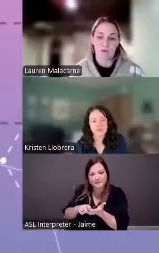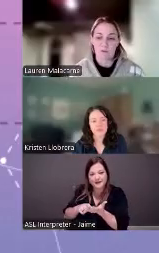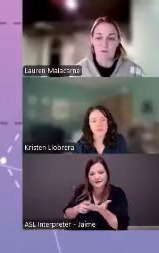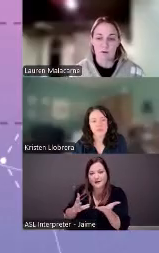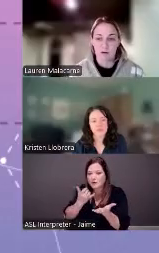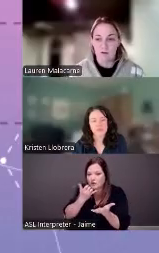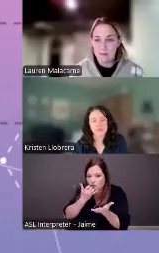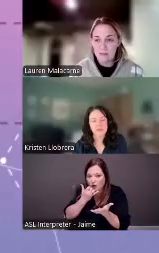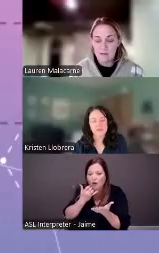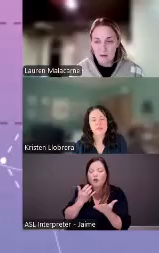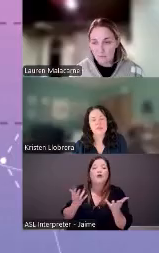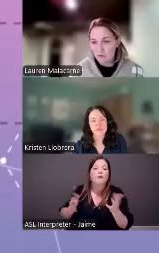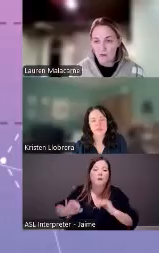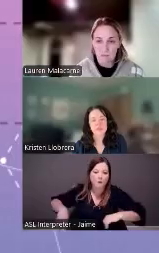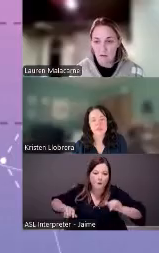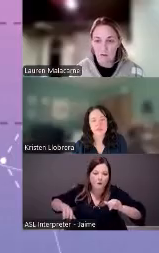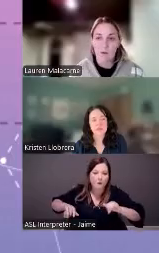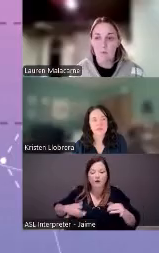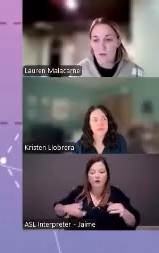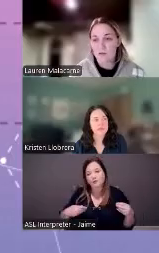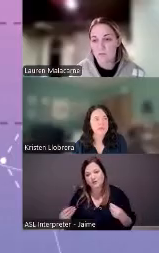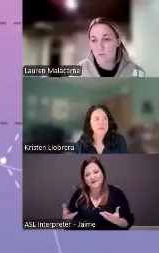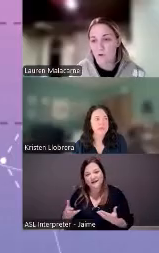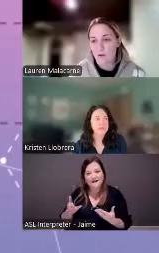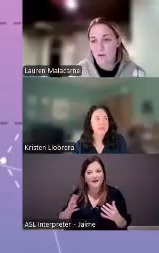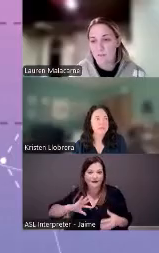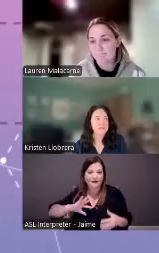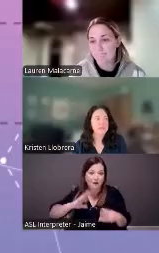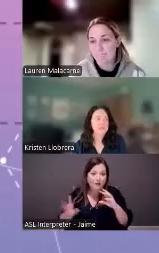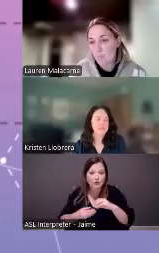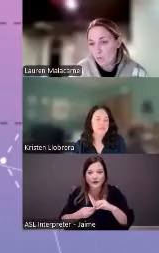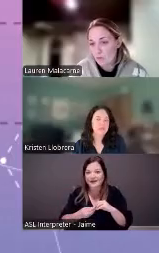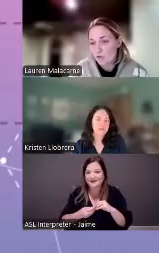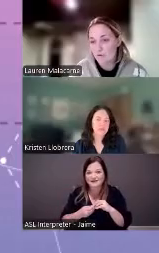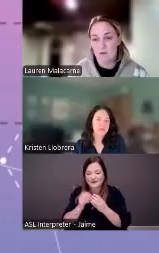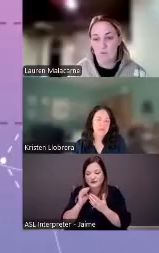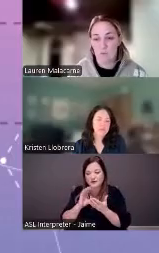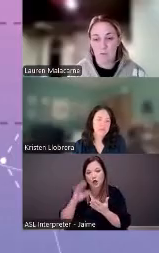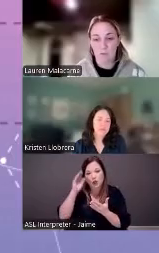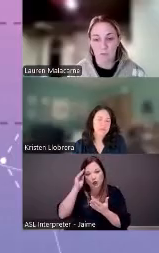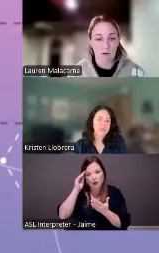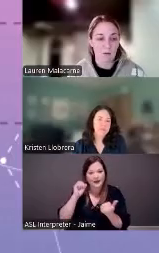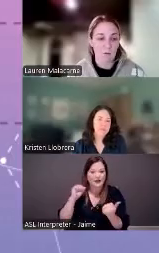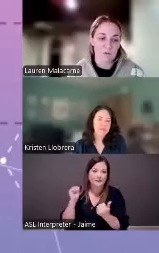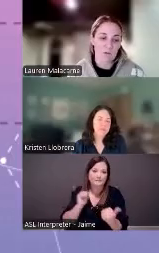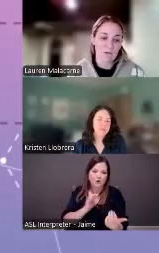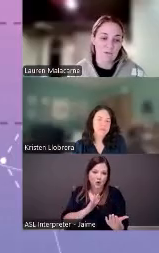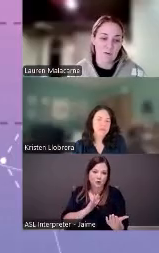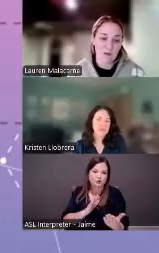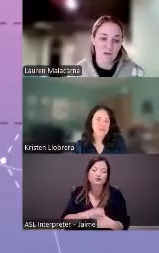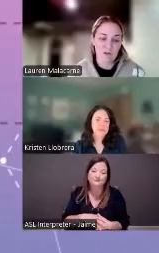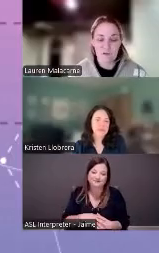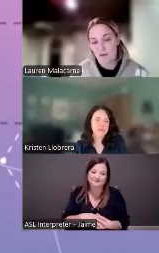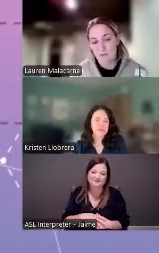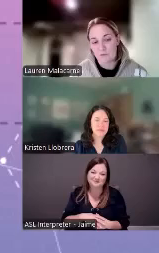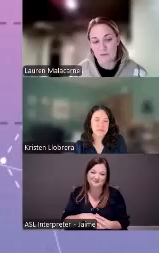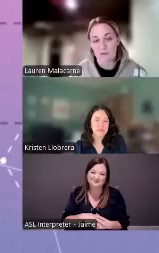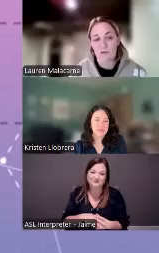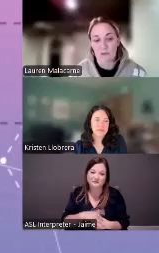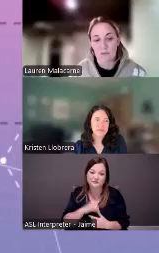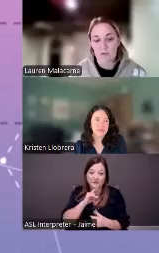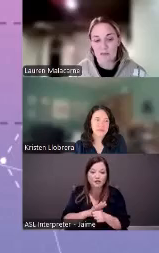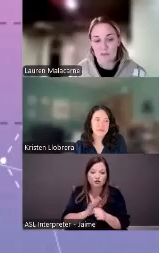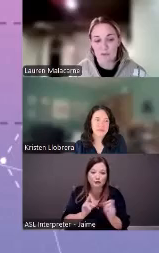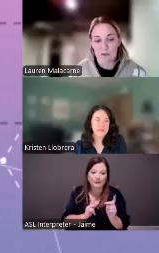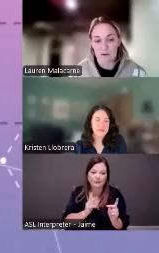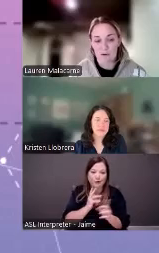So we wanted to provide kind of like a comprehensive learning approach where people also had that information. And so that was another